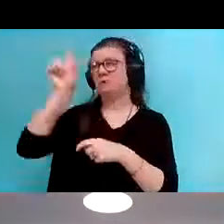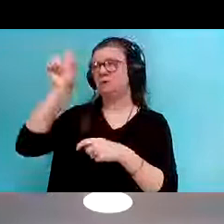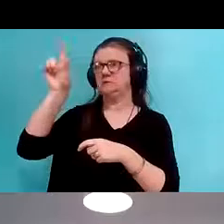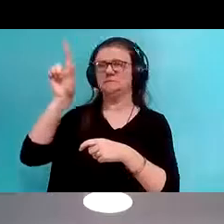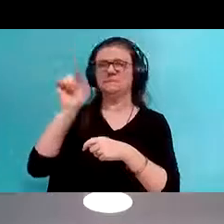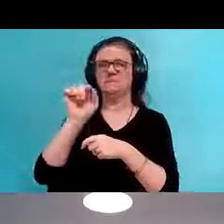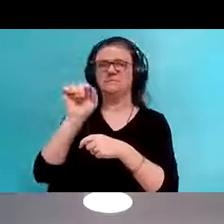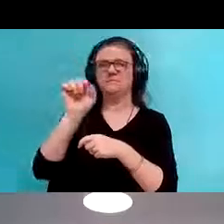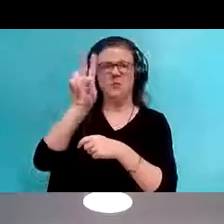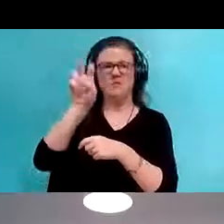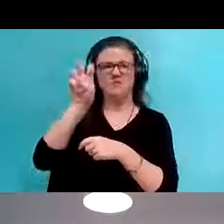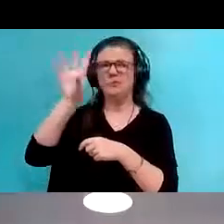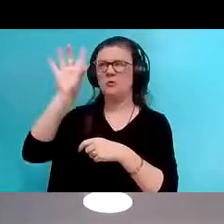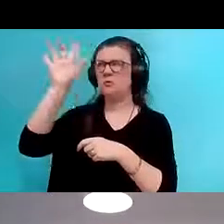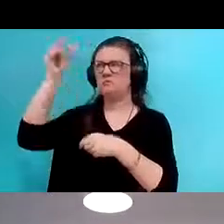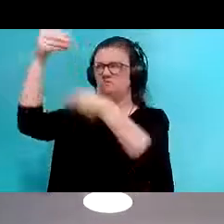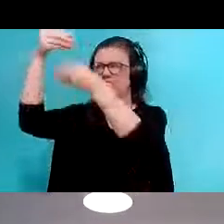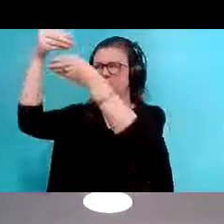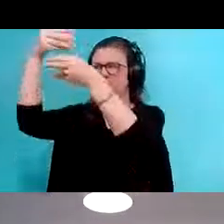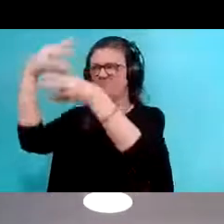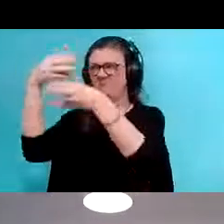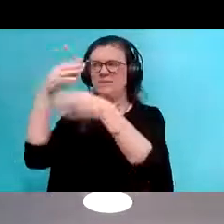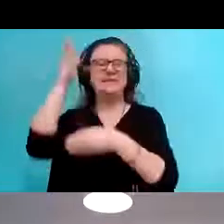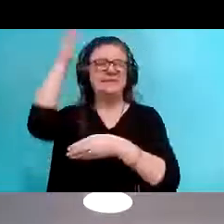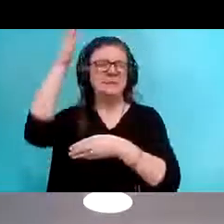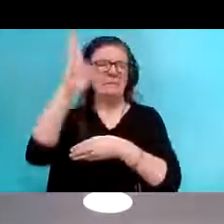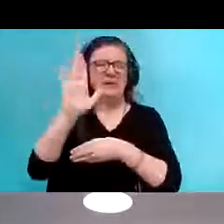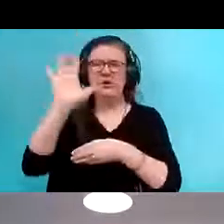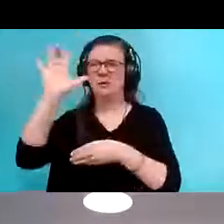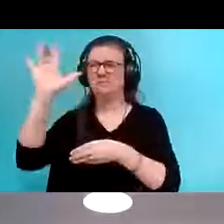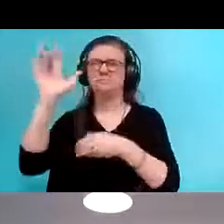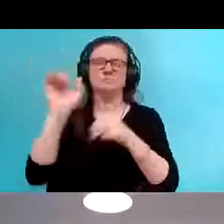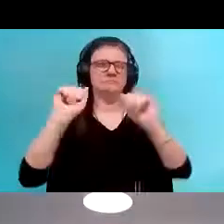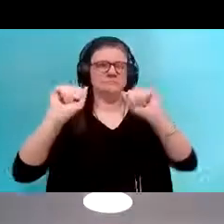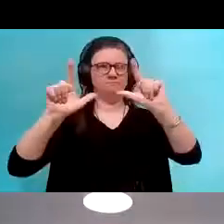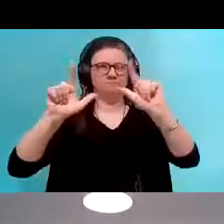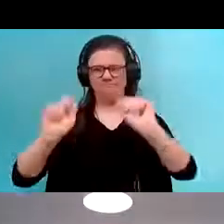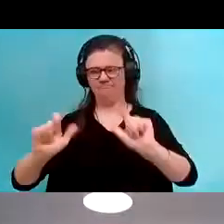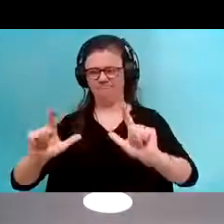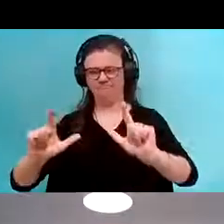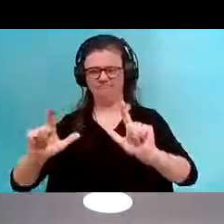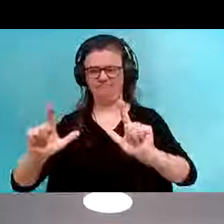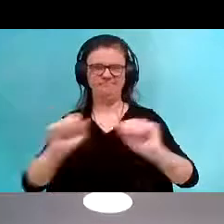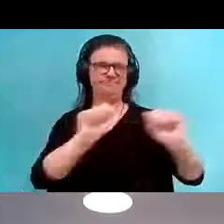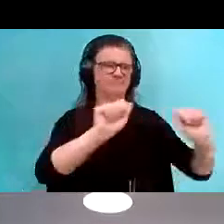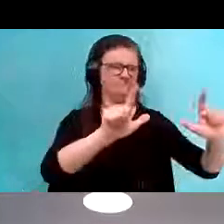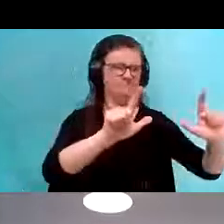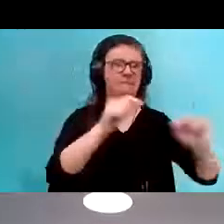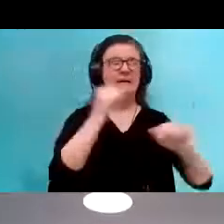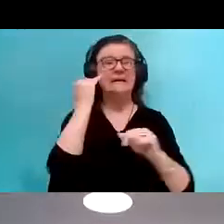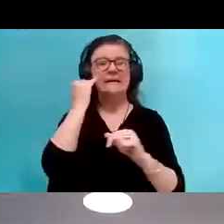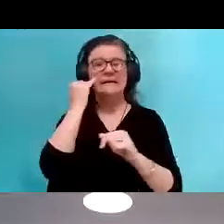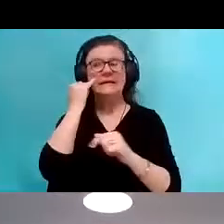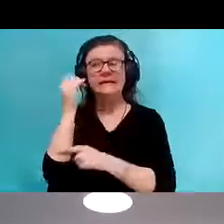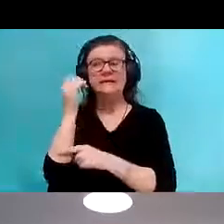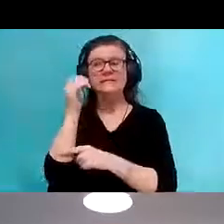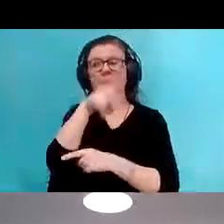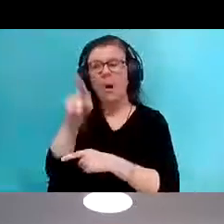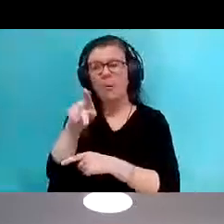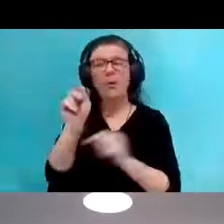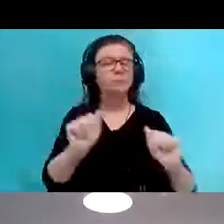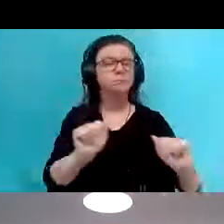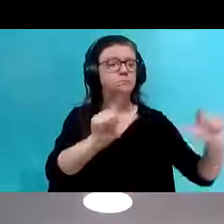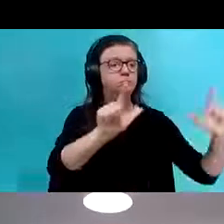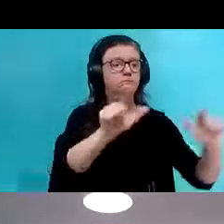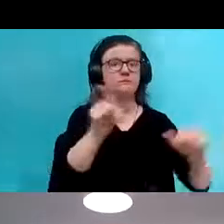speakers and sign interpreters video throughout. If a presenter is screen sharing, you can resize the interpreter's video by dragging a